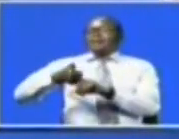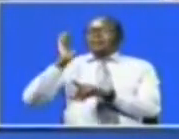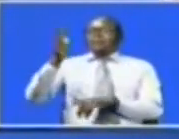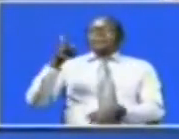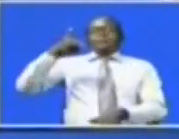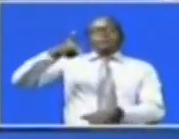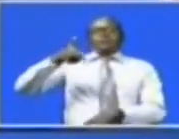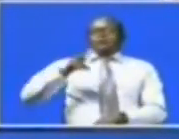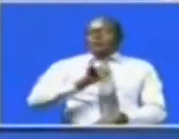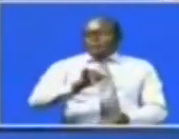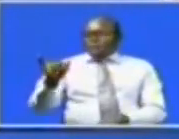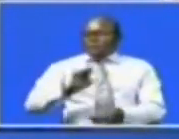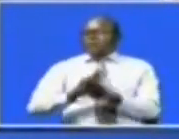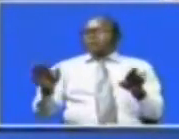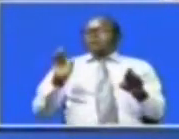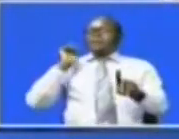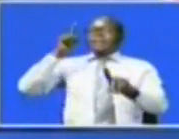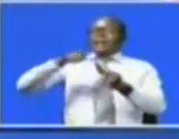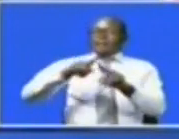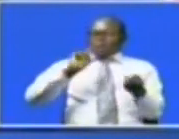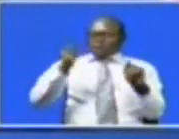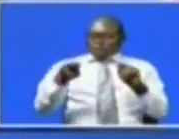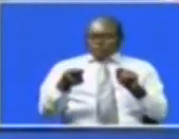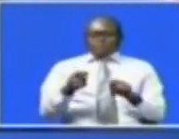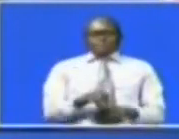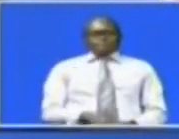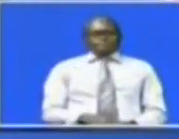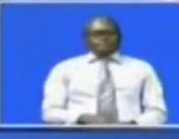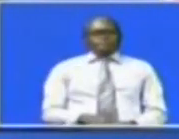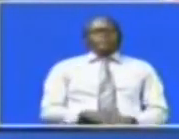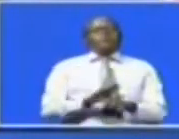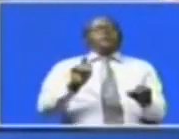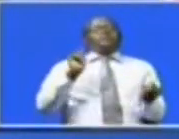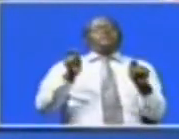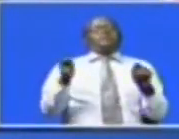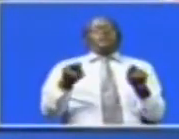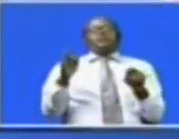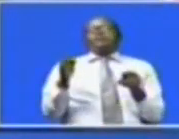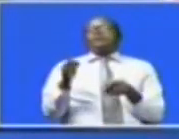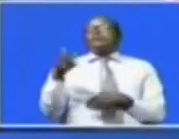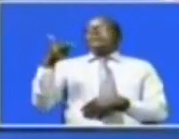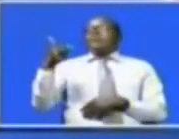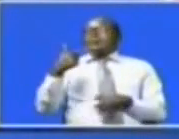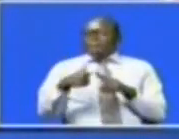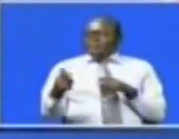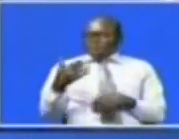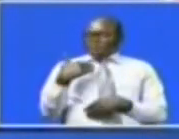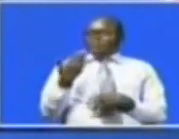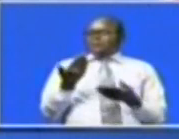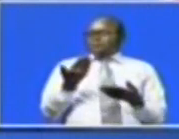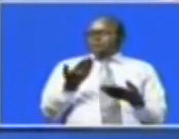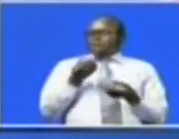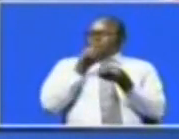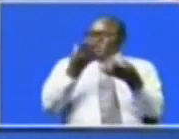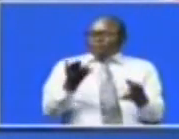shot. Those are not the dynamics of musketry. Okay. Those are not the dynamics of firearm use. But I would want to tell you, from